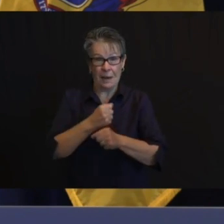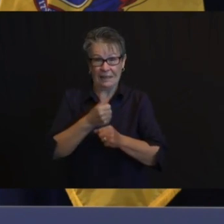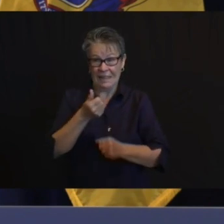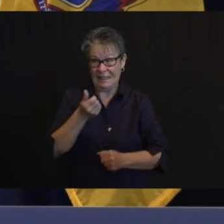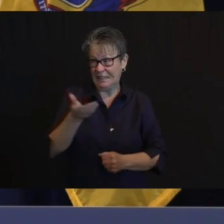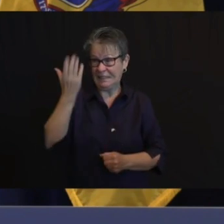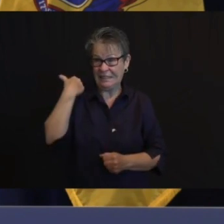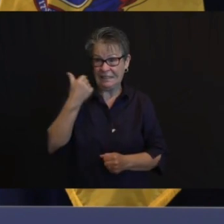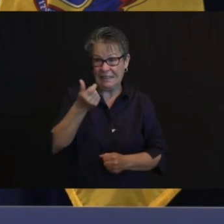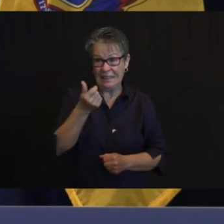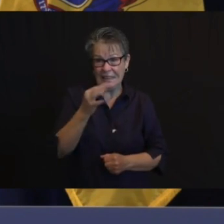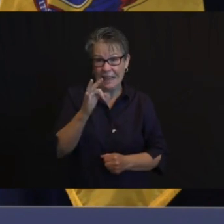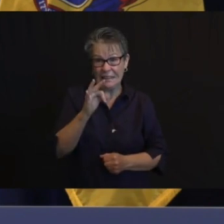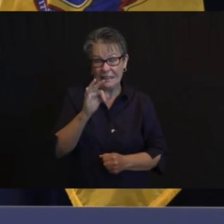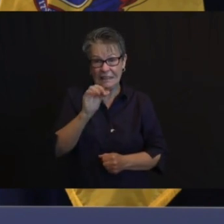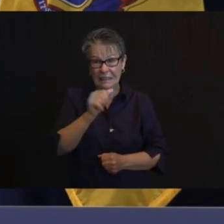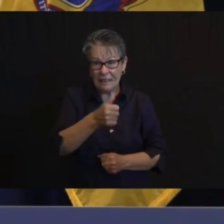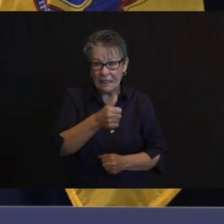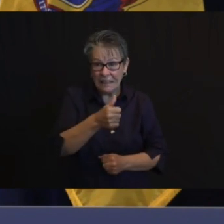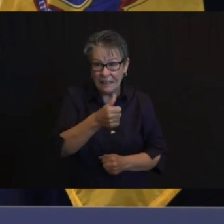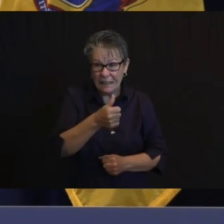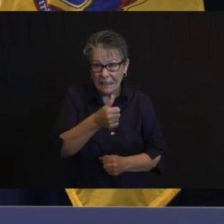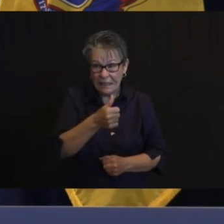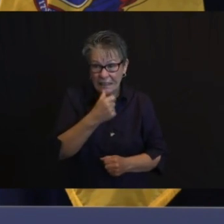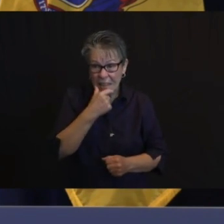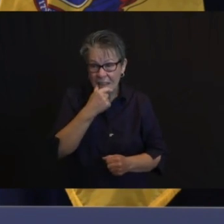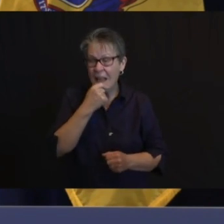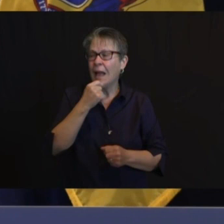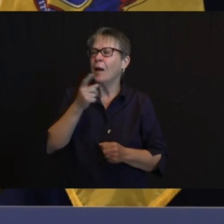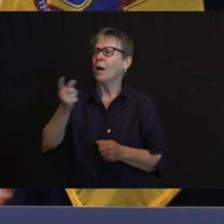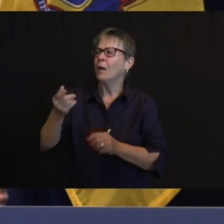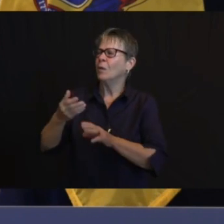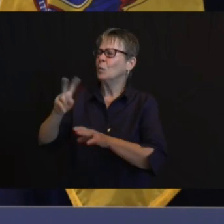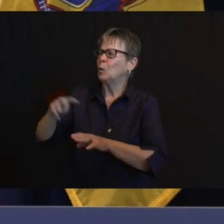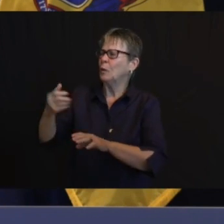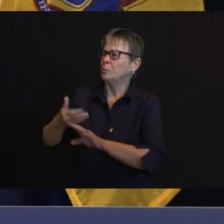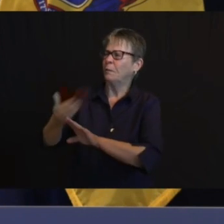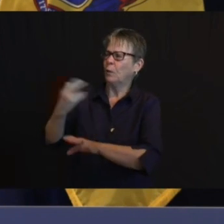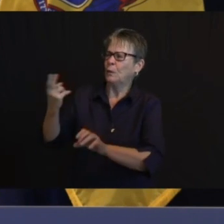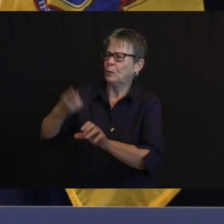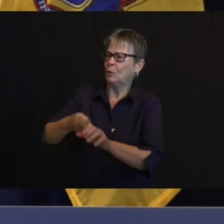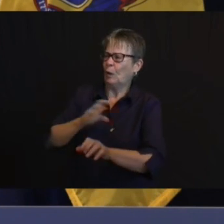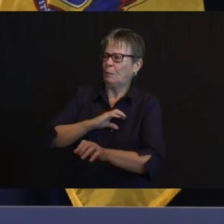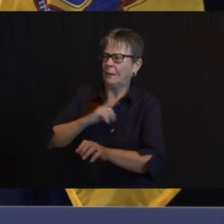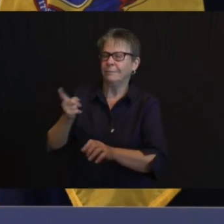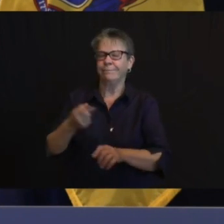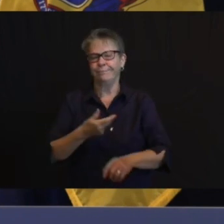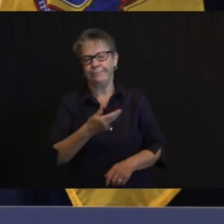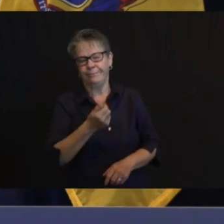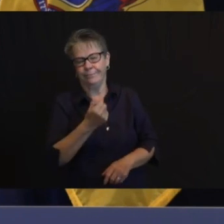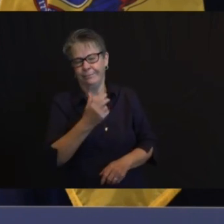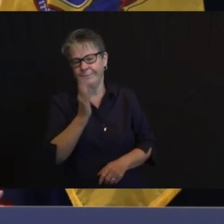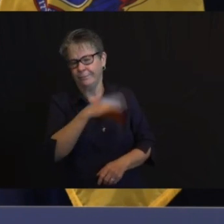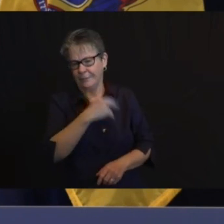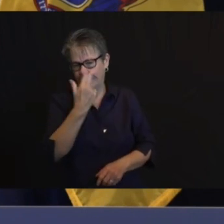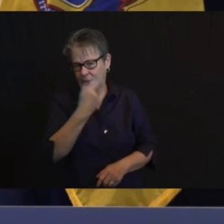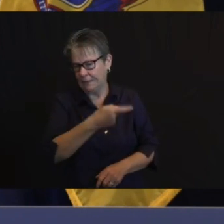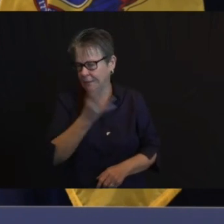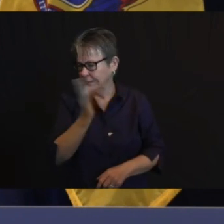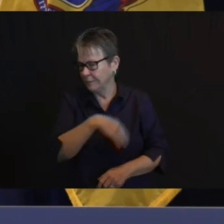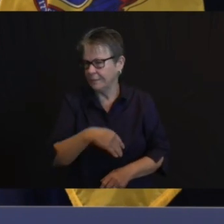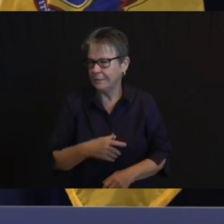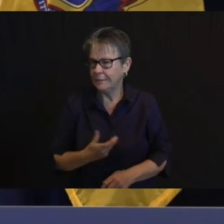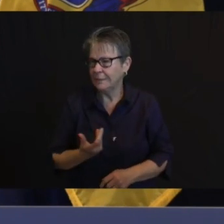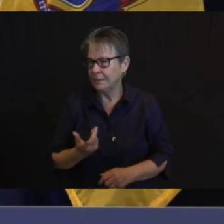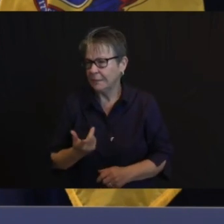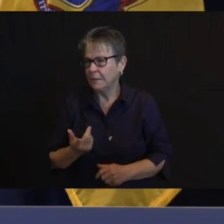joined state police. Let's build 2 new ones, as the plan has always been, and then